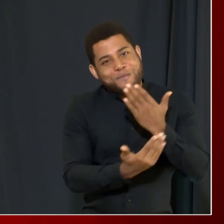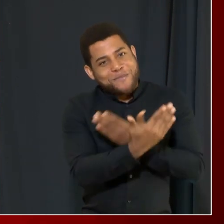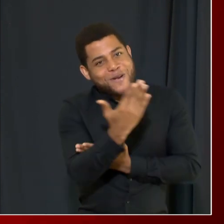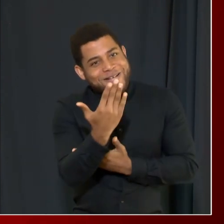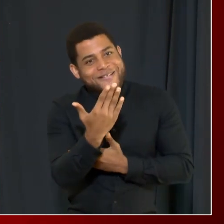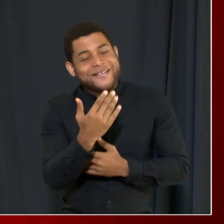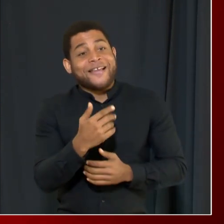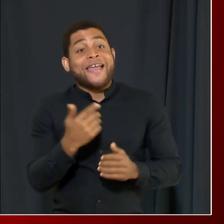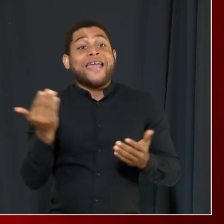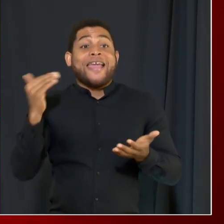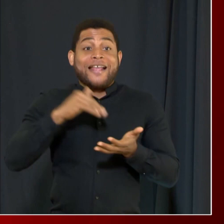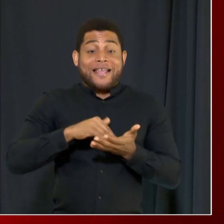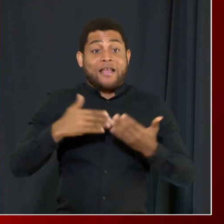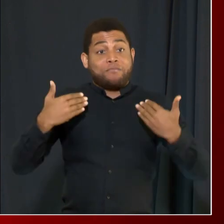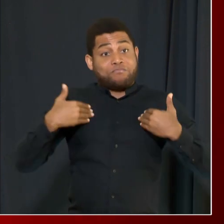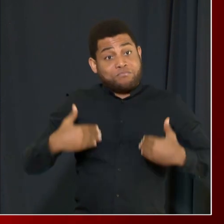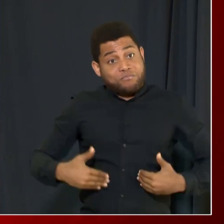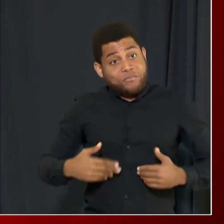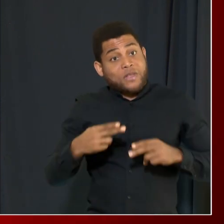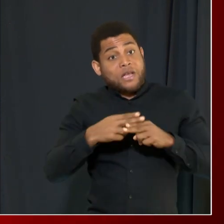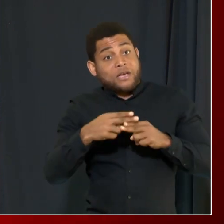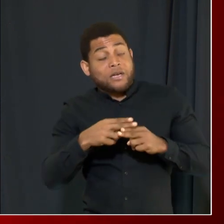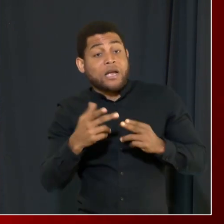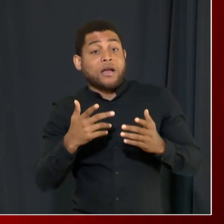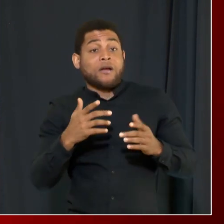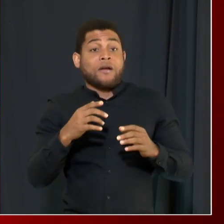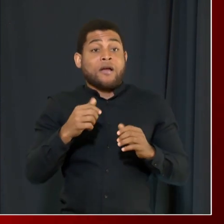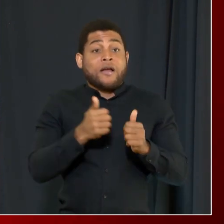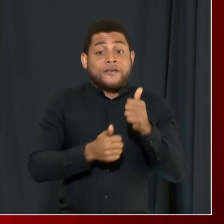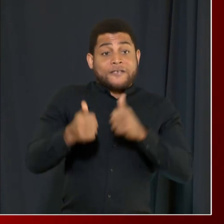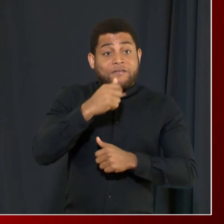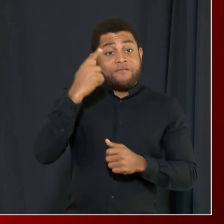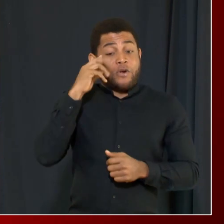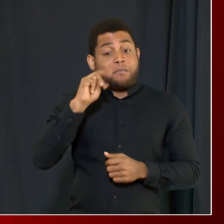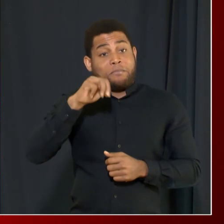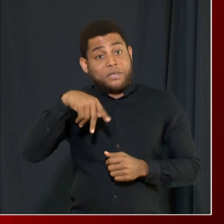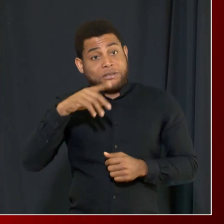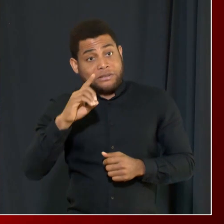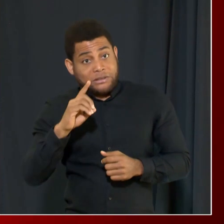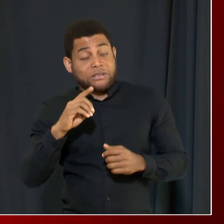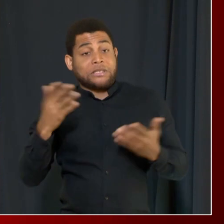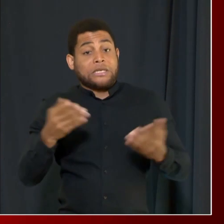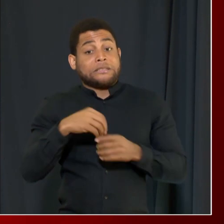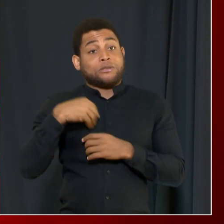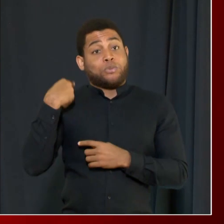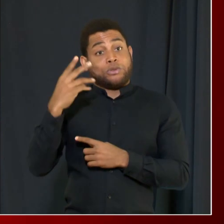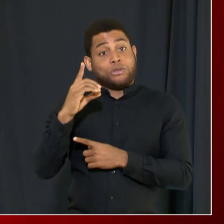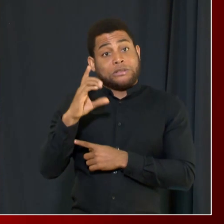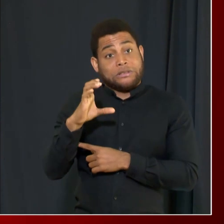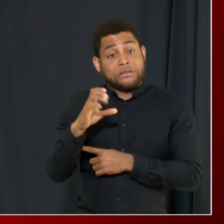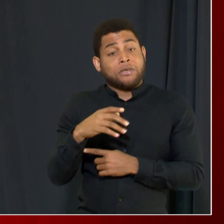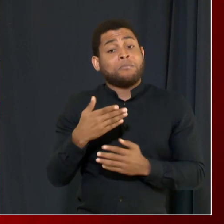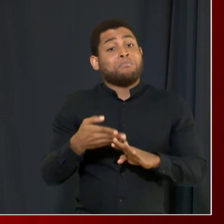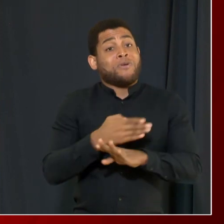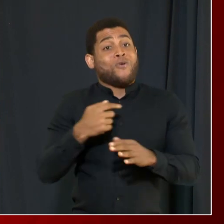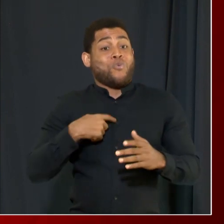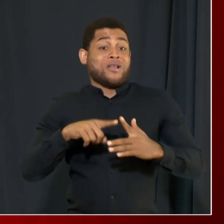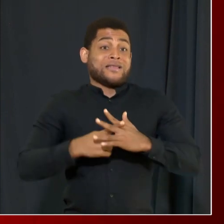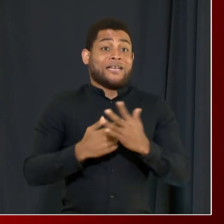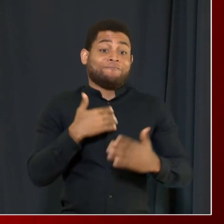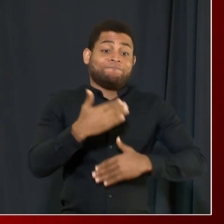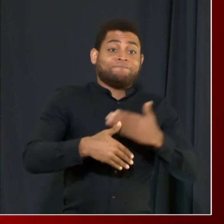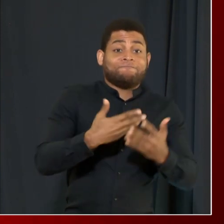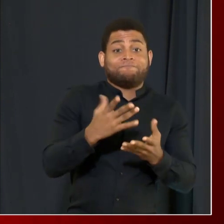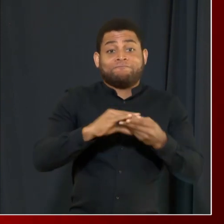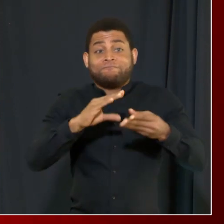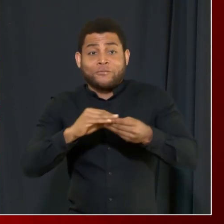I'm Acting Chief Pamela Smith of the Metropolitan Police Department here in Washington, D.C. Before I begin, I'd like to thank Mayor Bowser and members